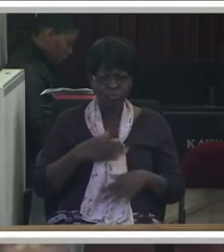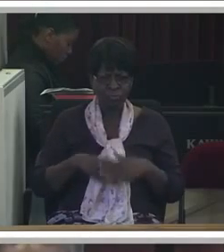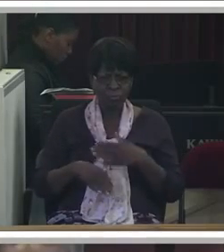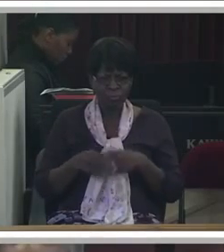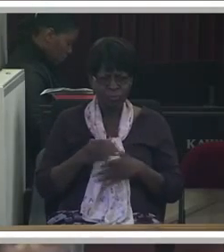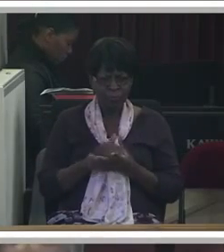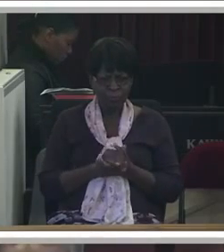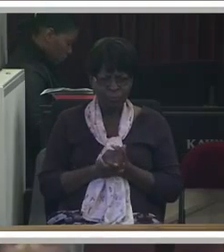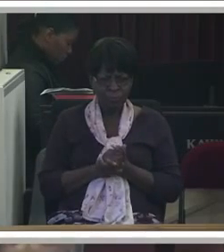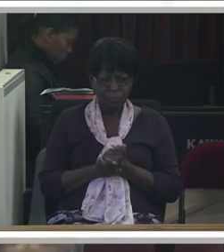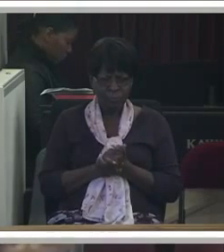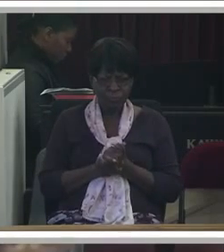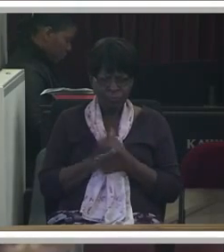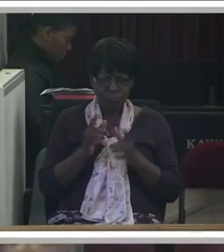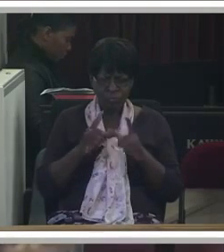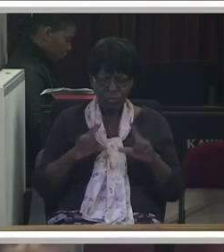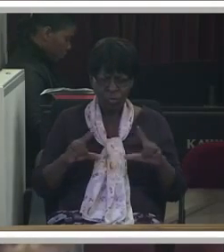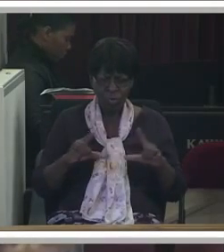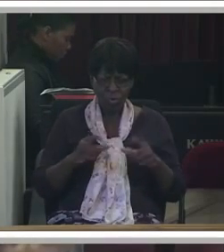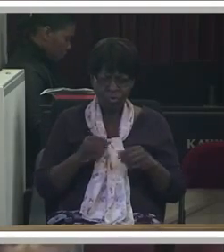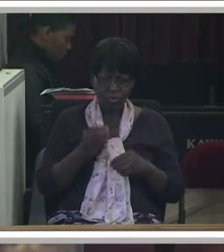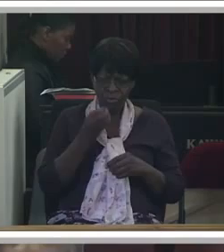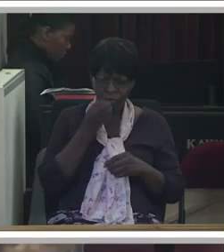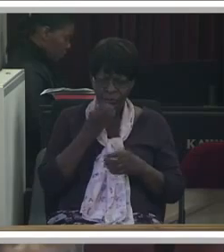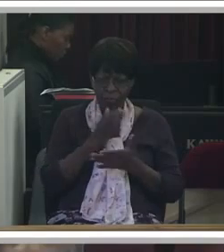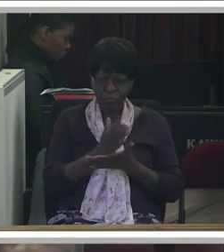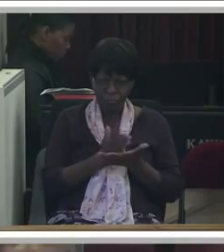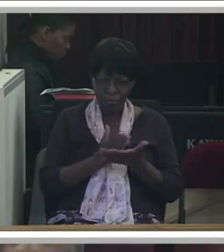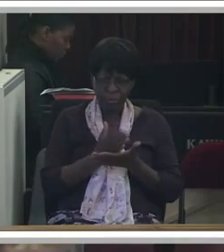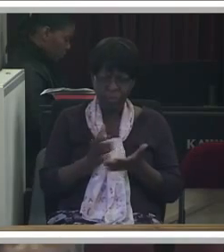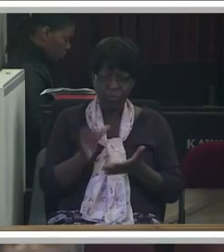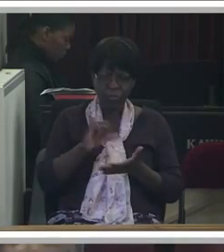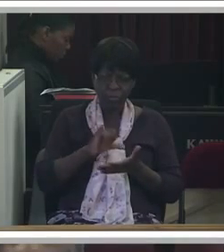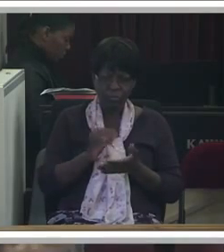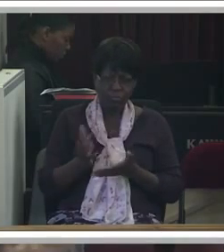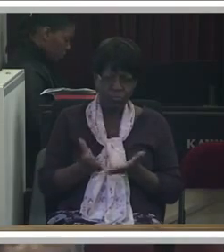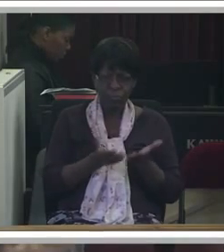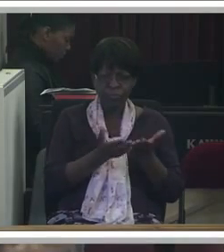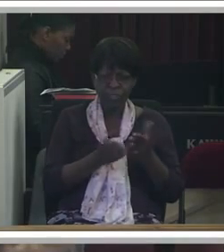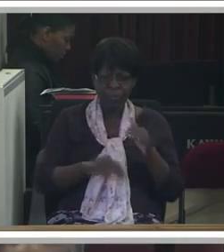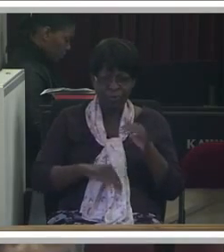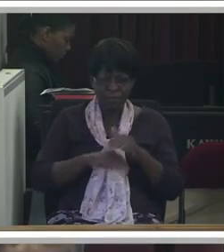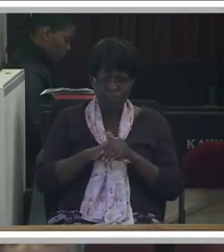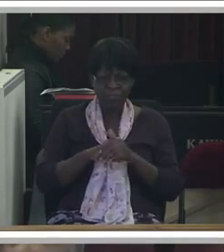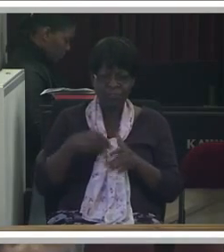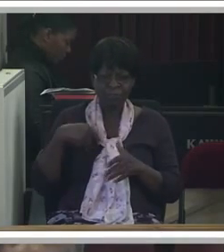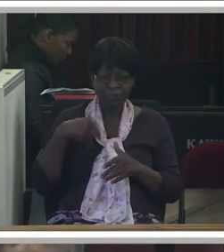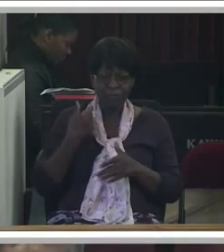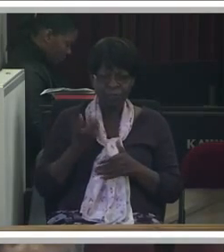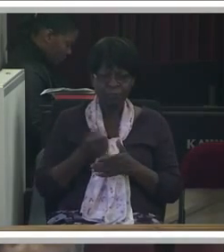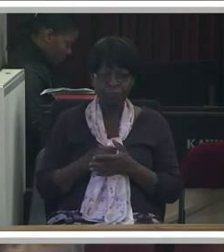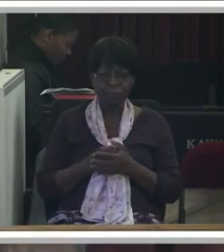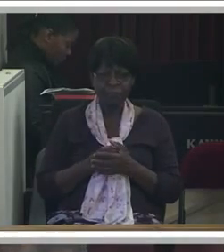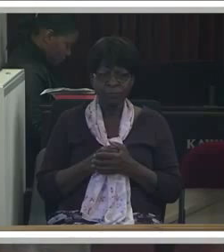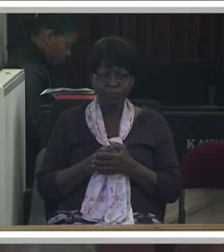The Lord's Supper distinctly represents the fullness of life that has been